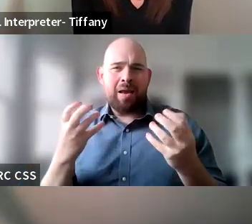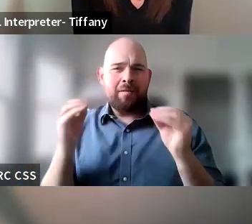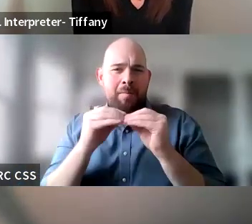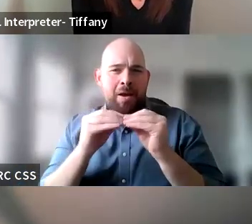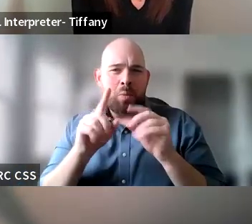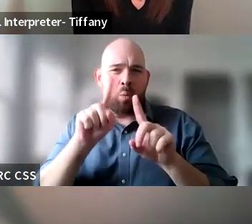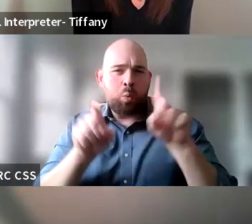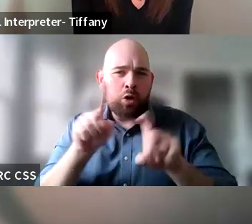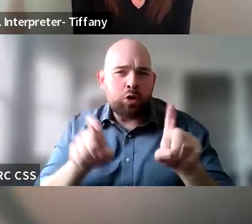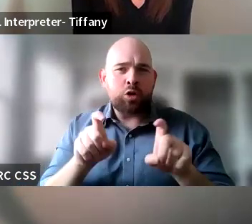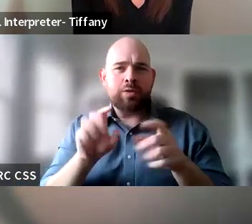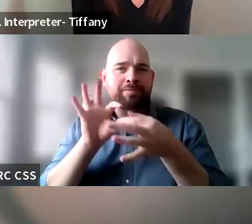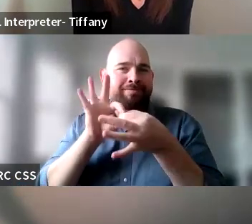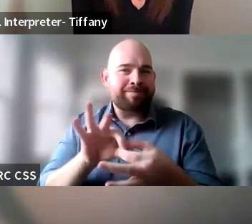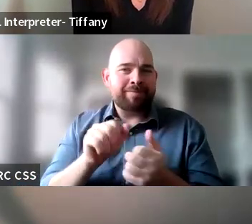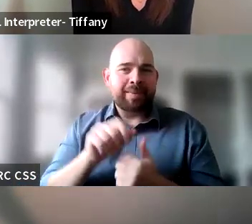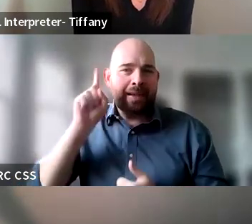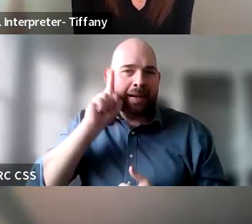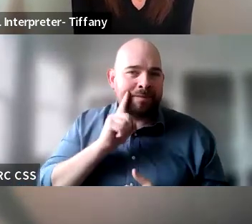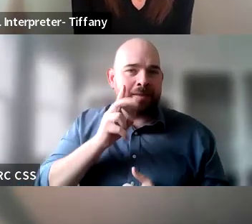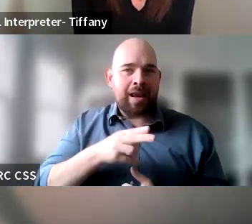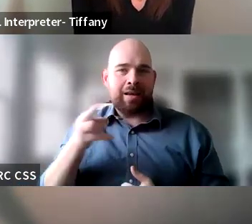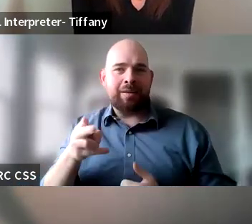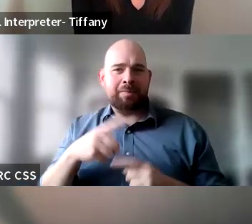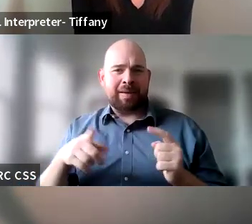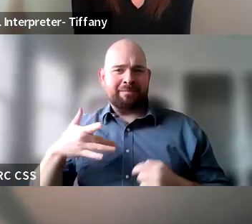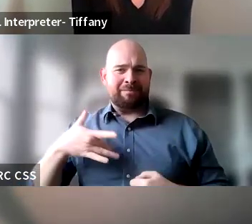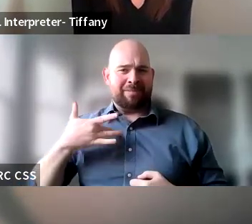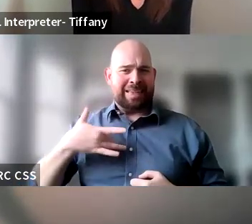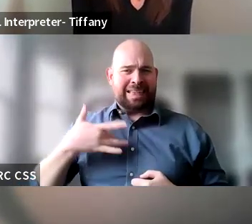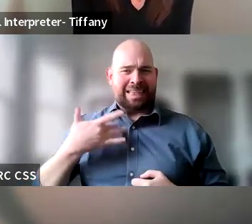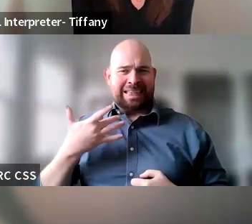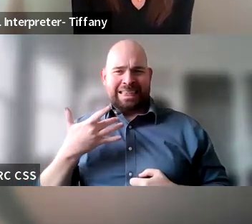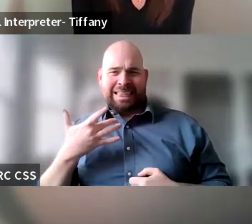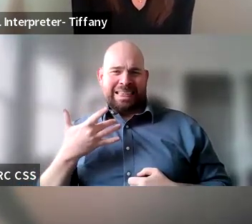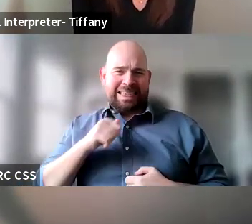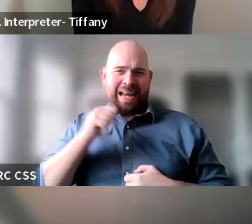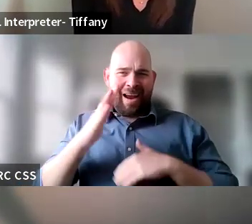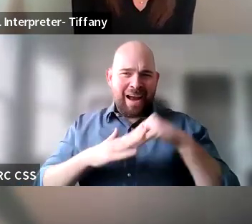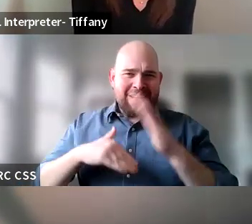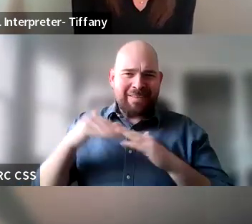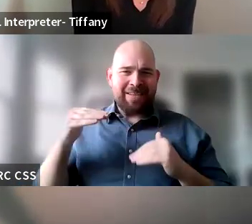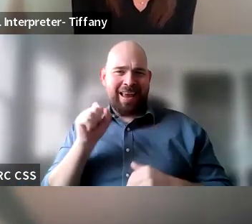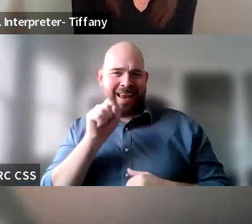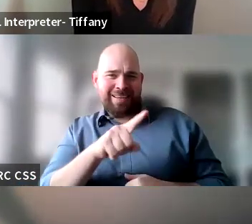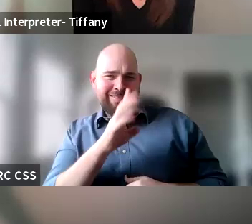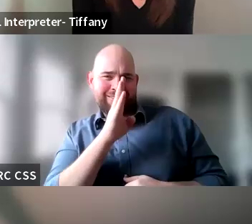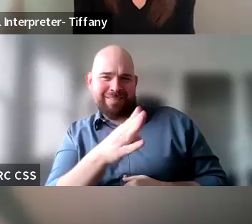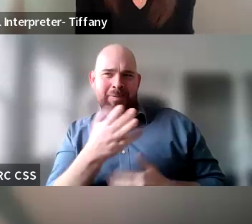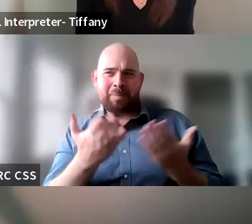they feel like they want to be able to ask more questions related to being deaf or hard of hearing, but they